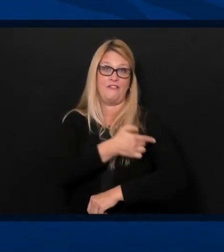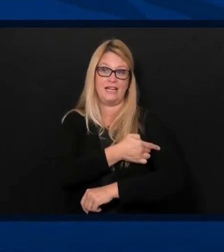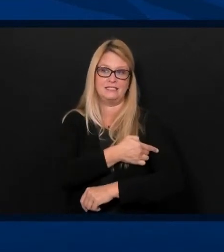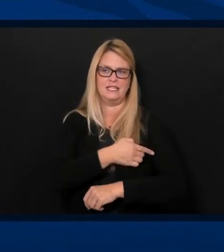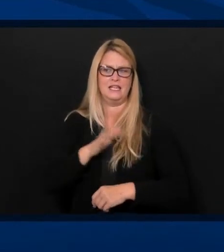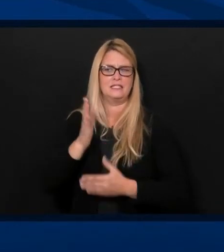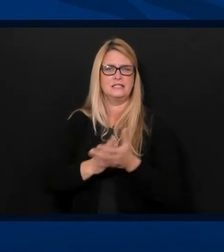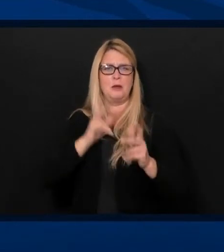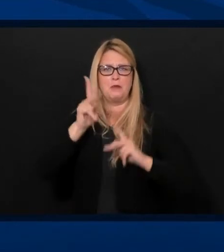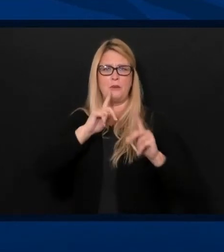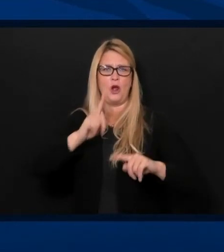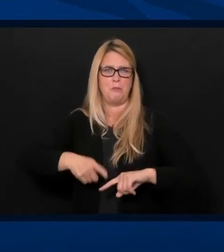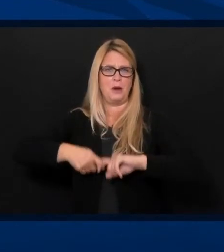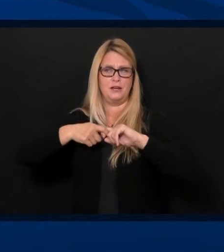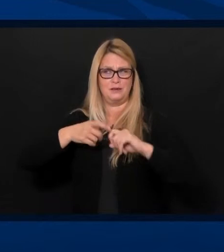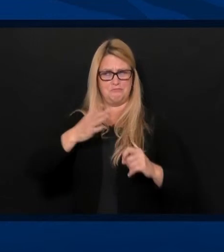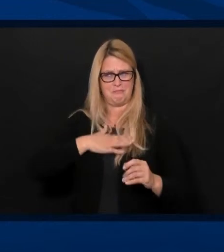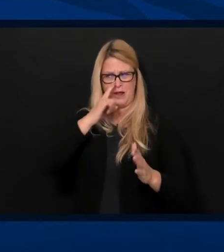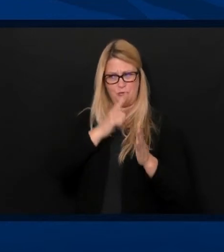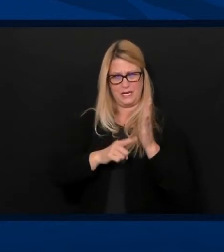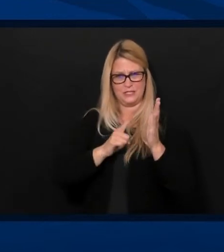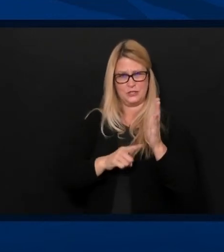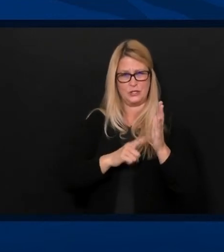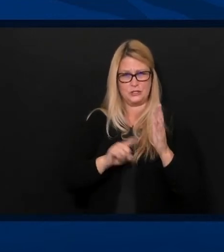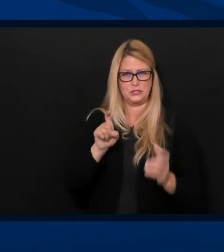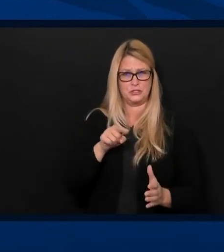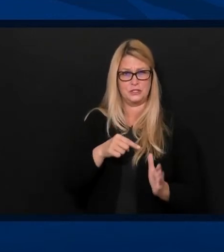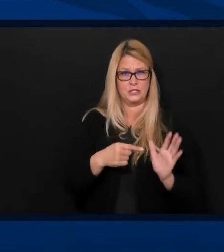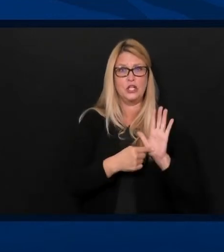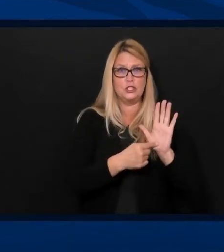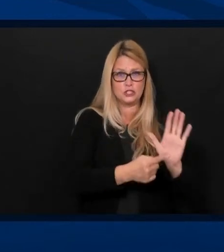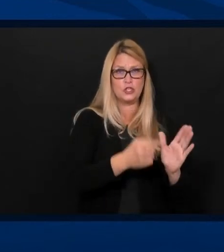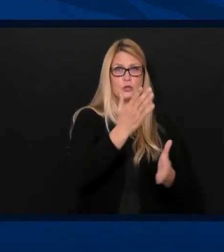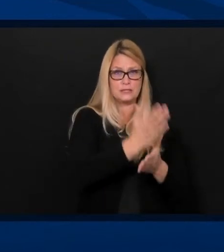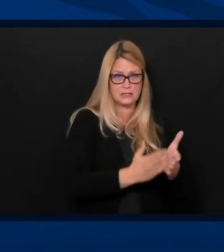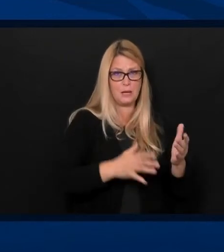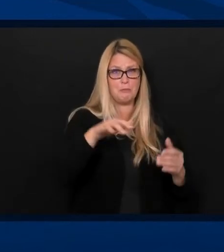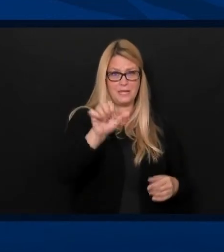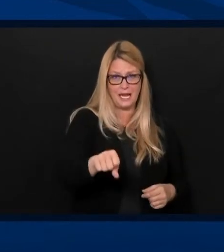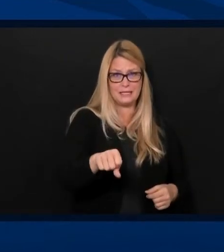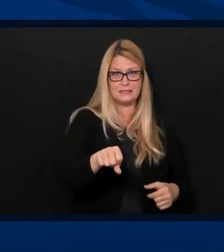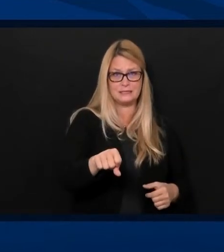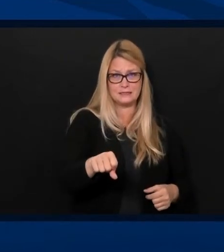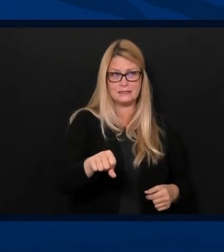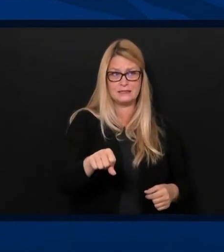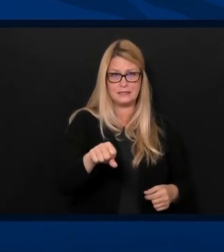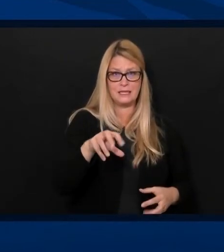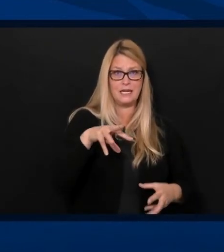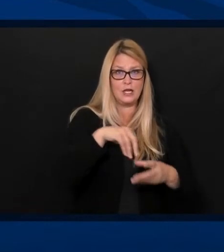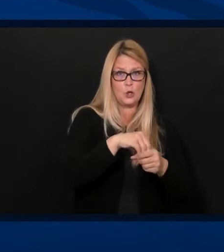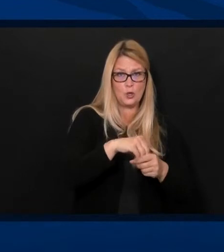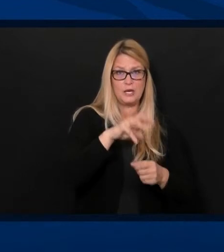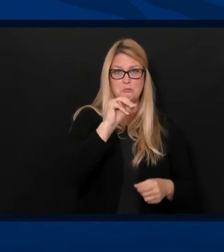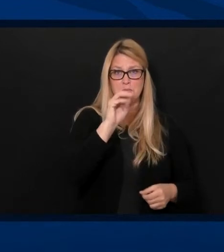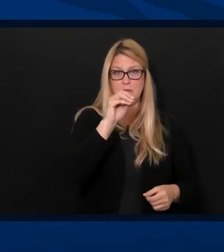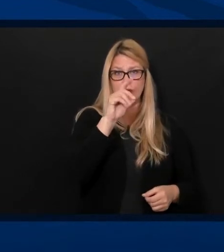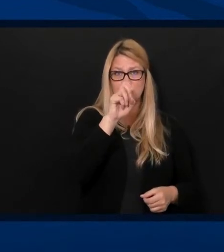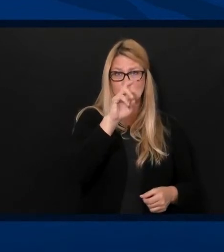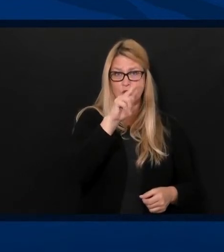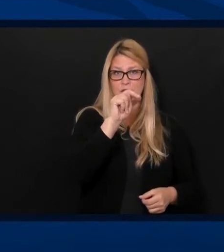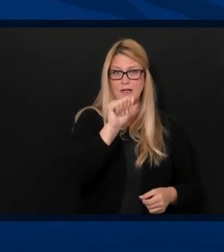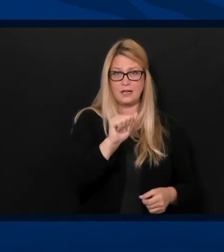And what research I've done shows that yes, some of these vaccines, including Moderna, at one point